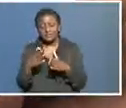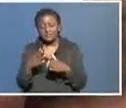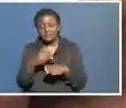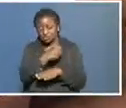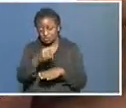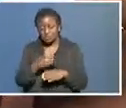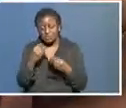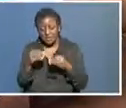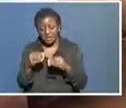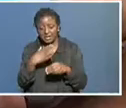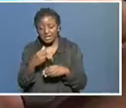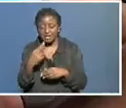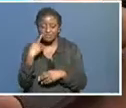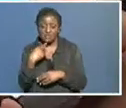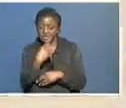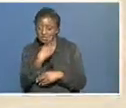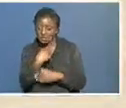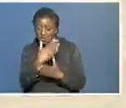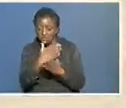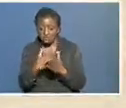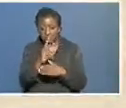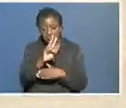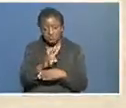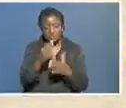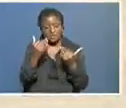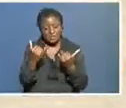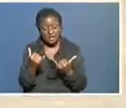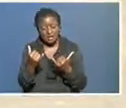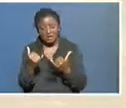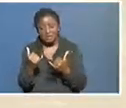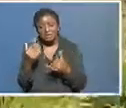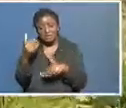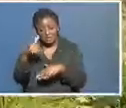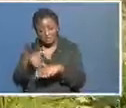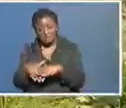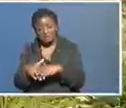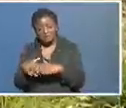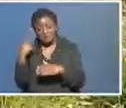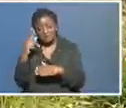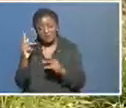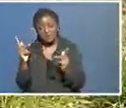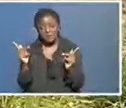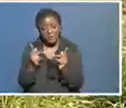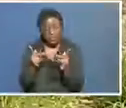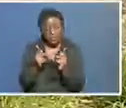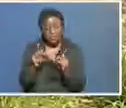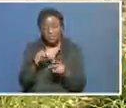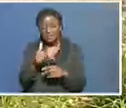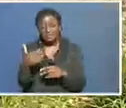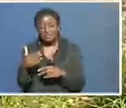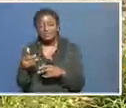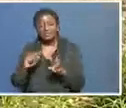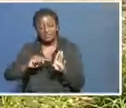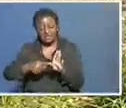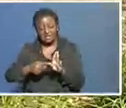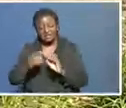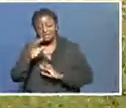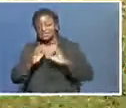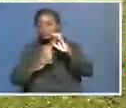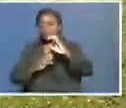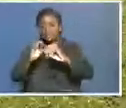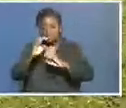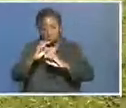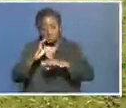two, and they're actually going on now in for permits, etc. And as you see, we've started construction already on the